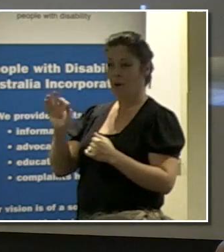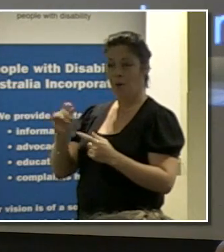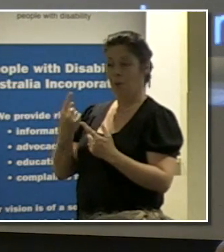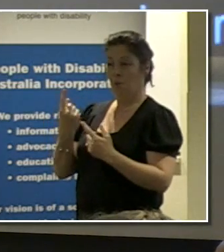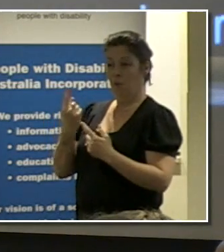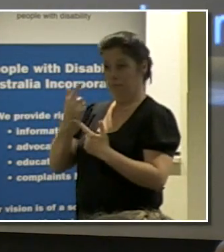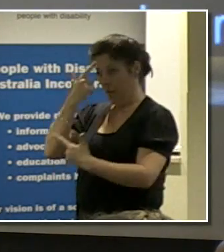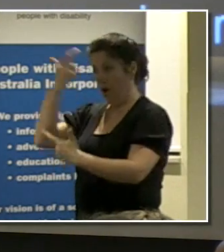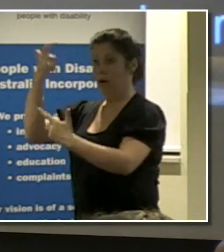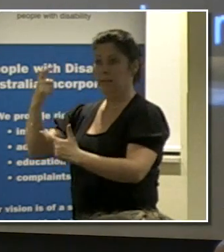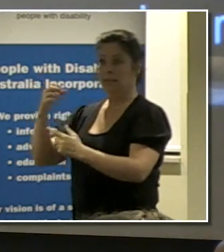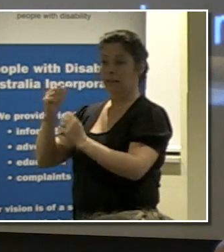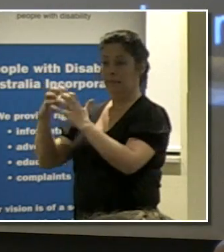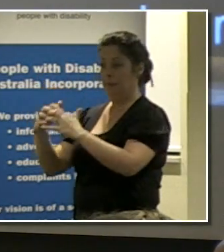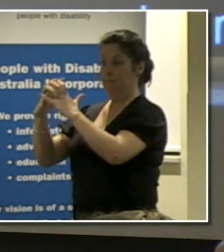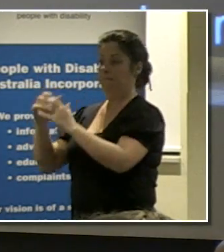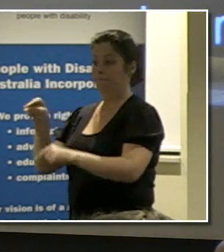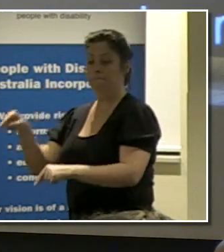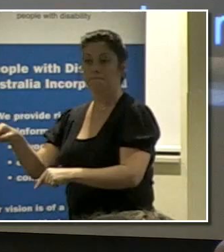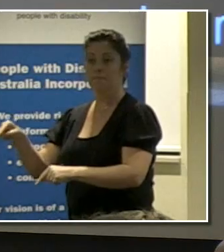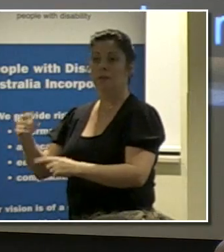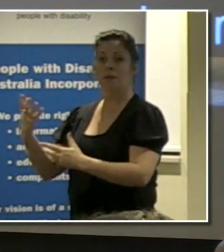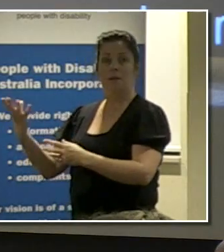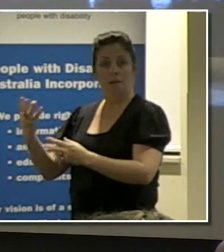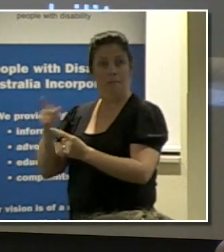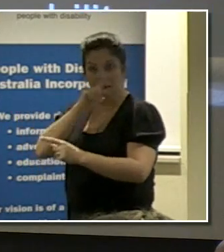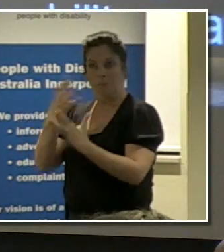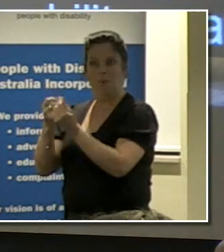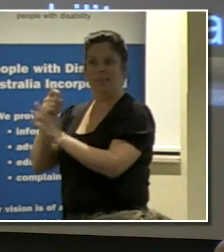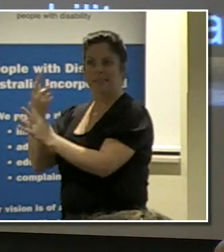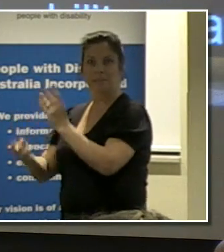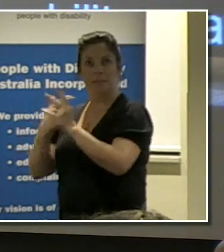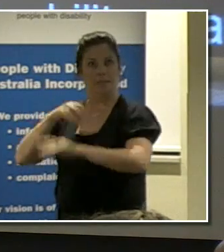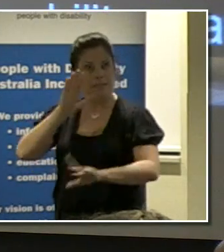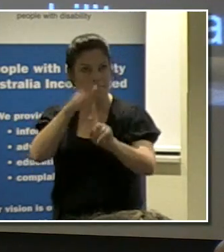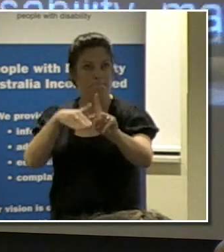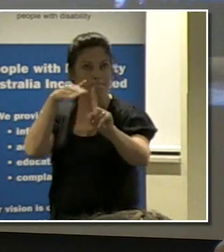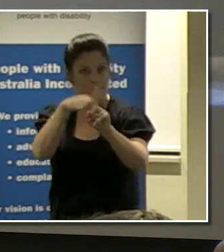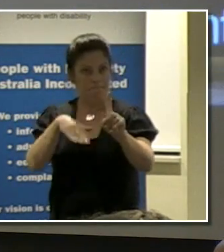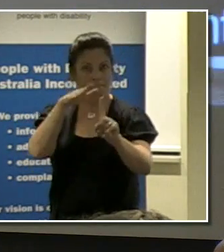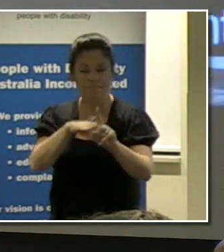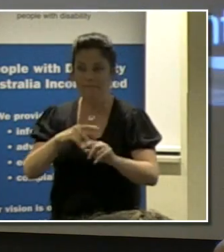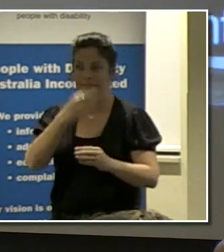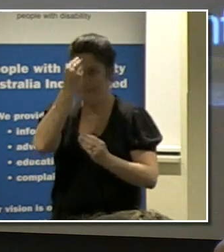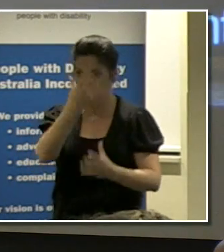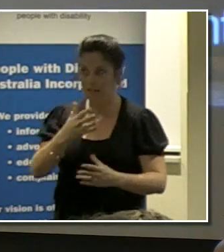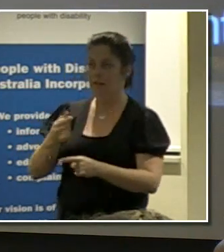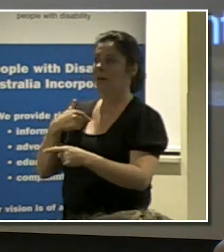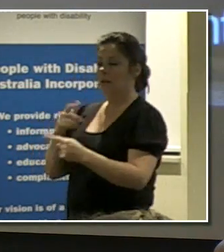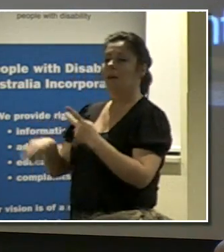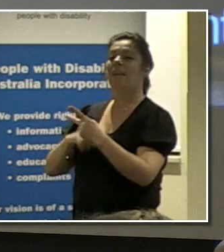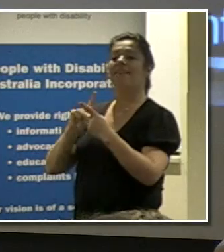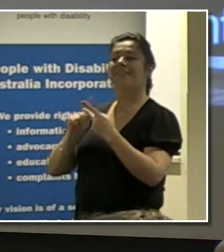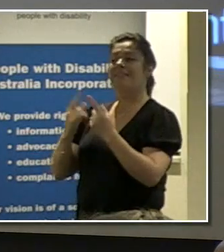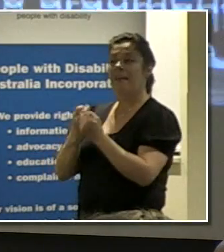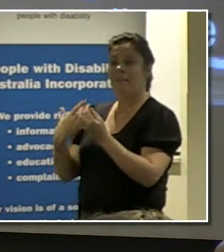disability, making the logic of the argument and making the case unassailable. And the second, not